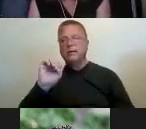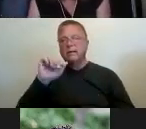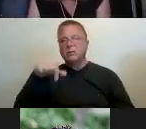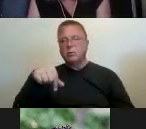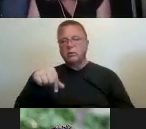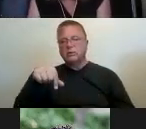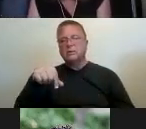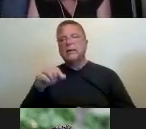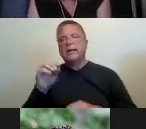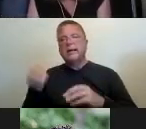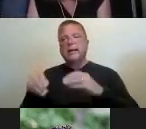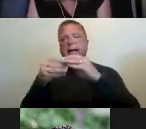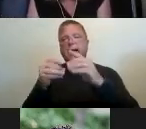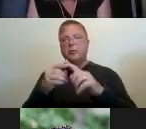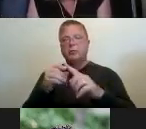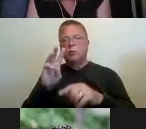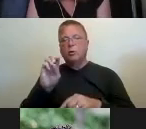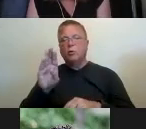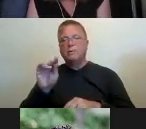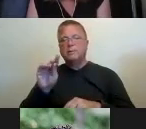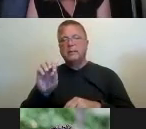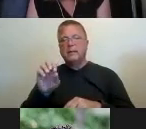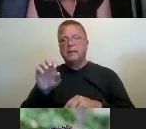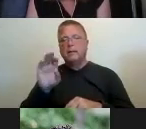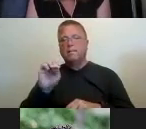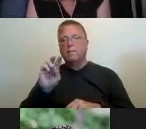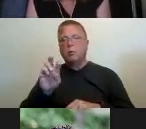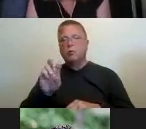website, moveforwardpgh.org.